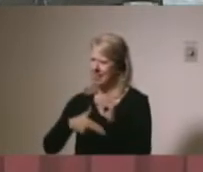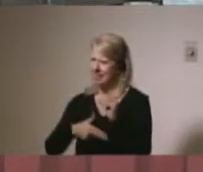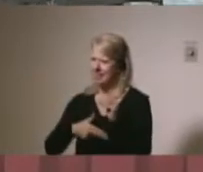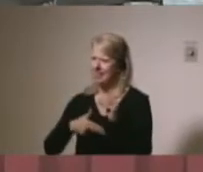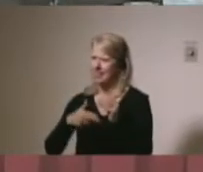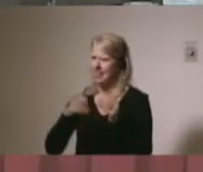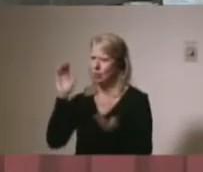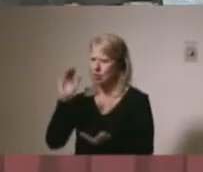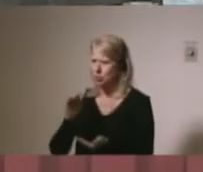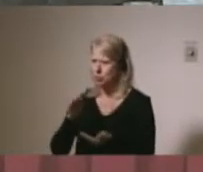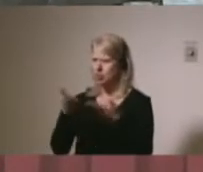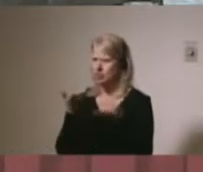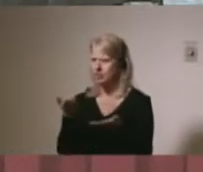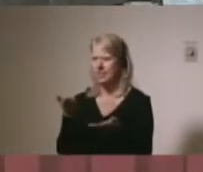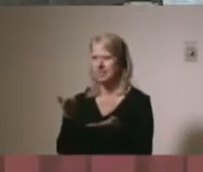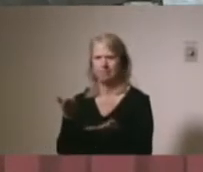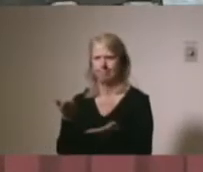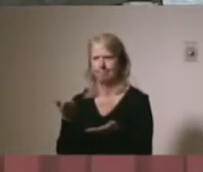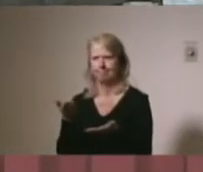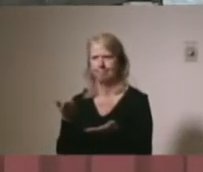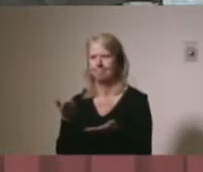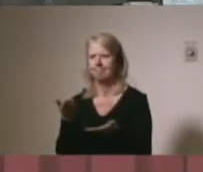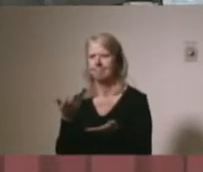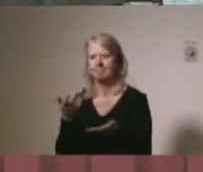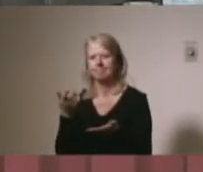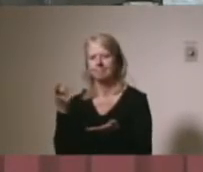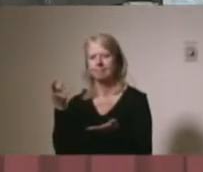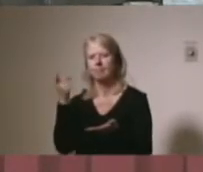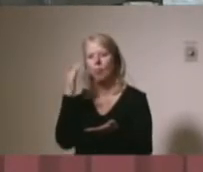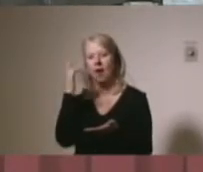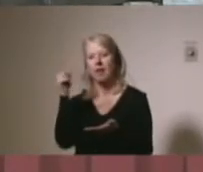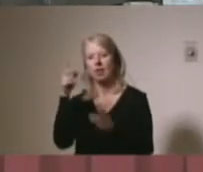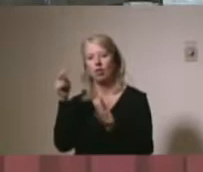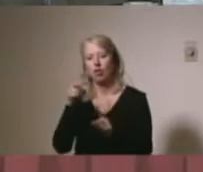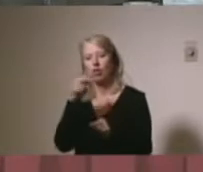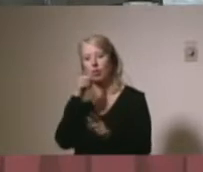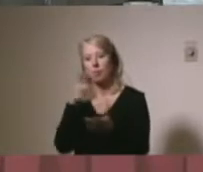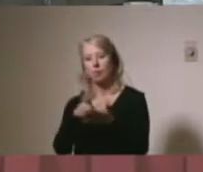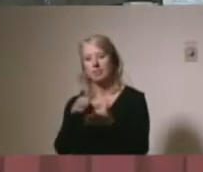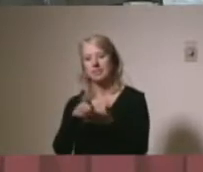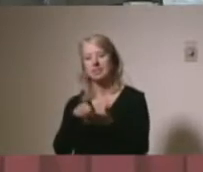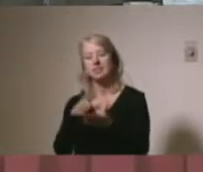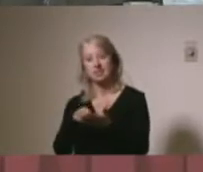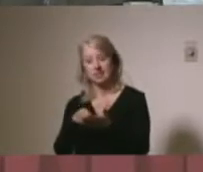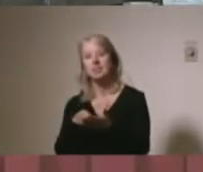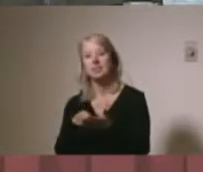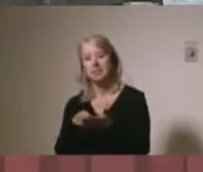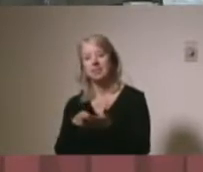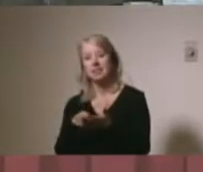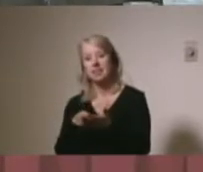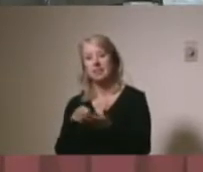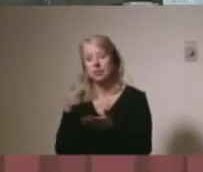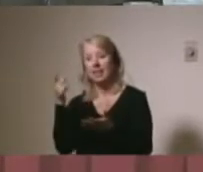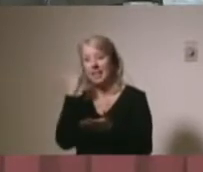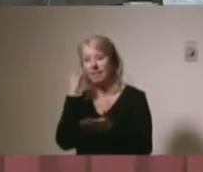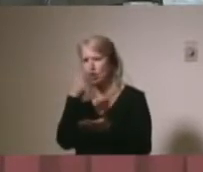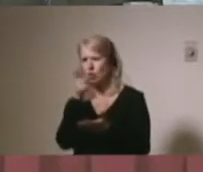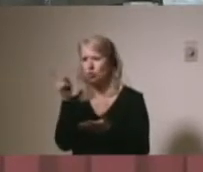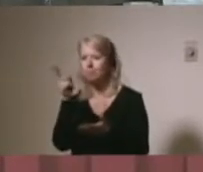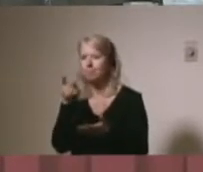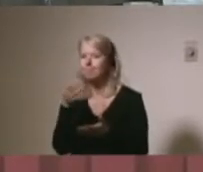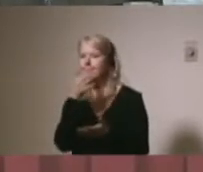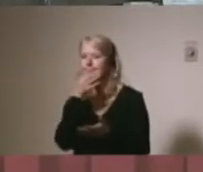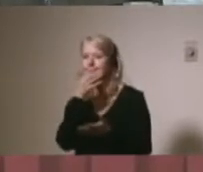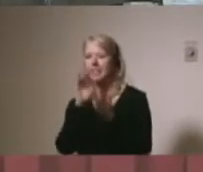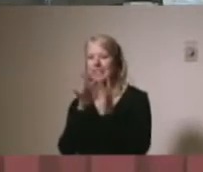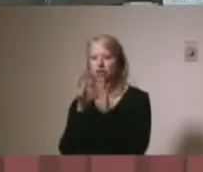is, the way it looks like with Post is that if you are sort of internet savvy and you've